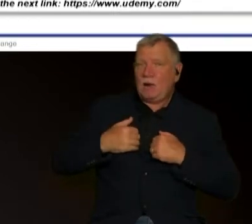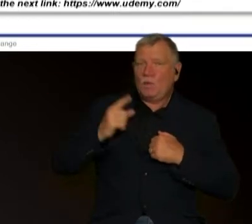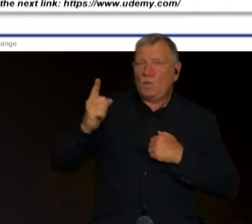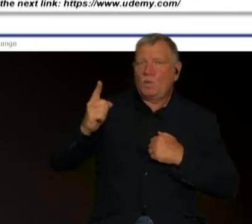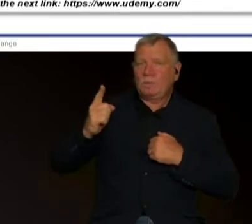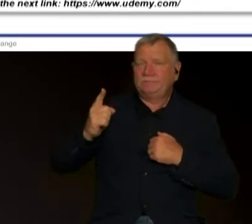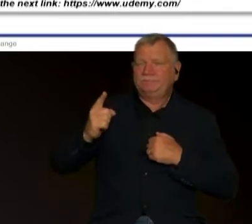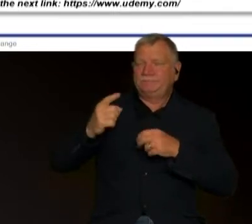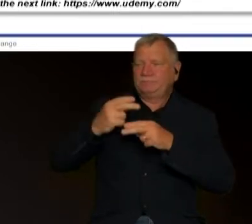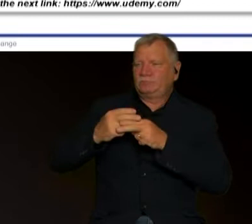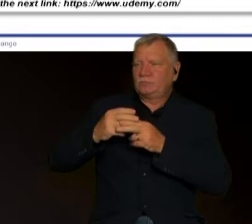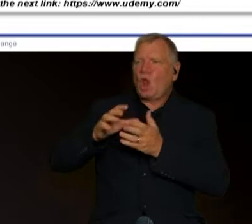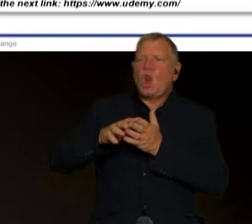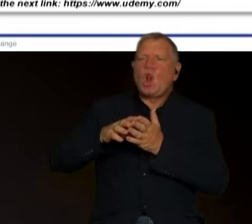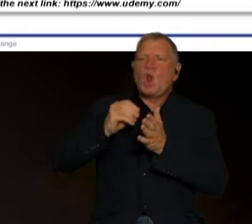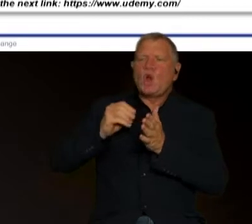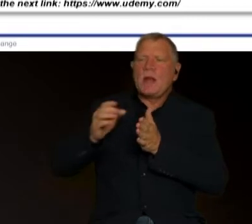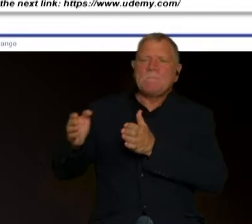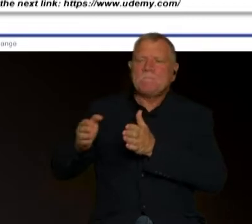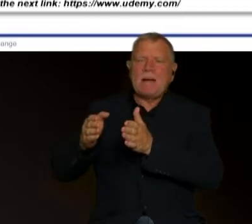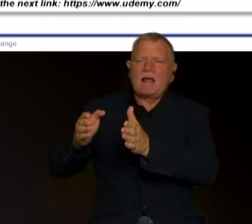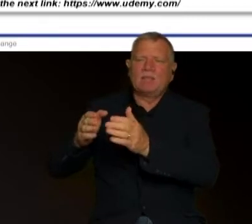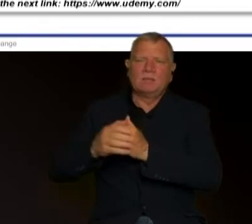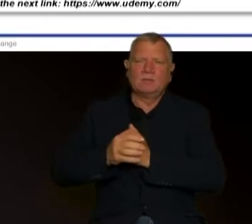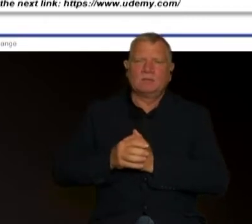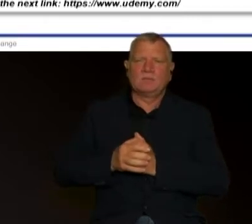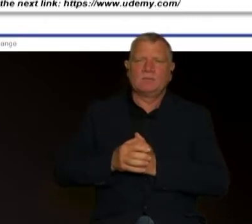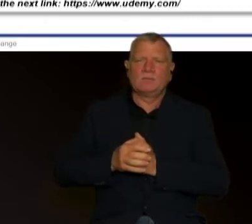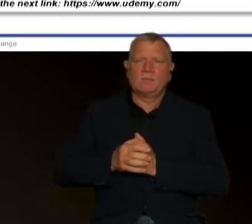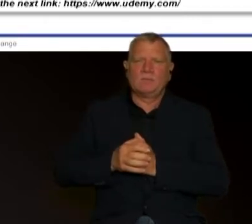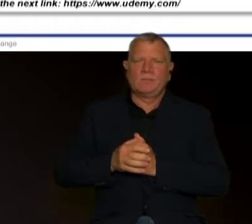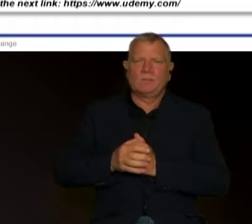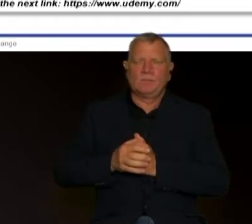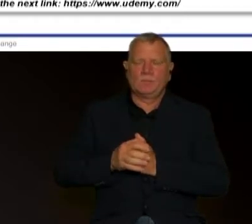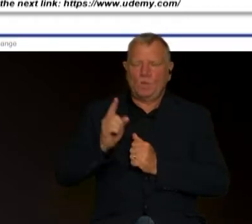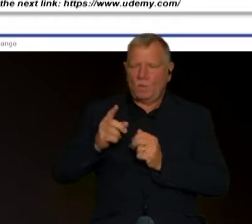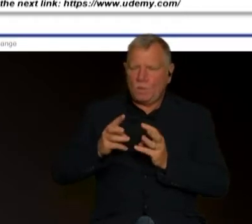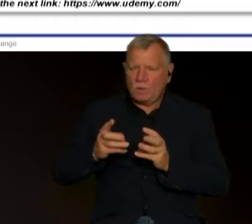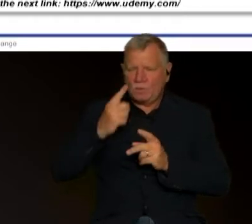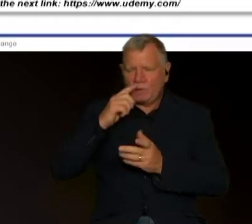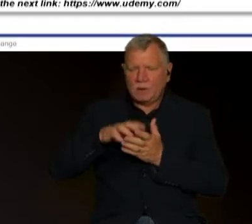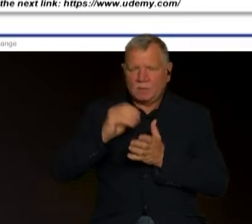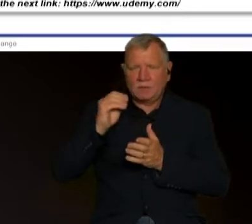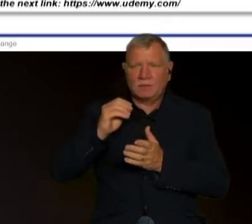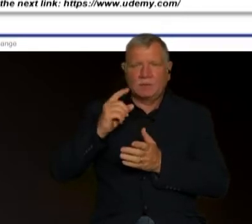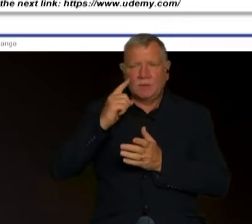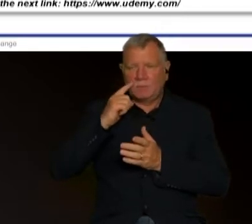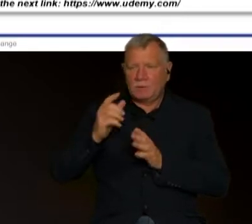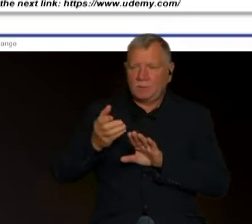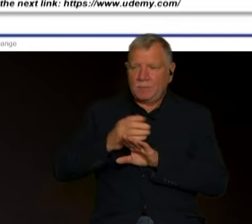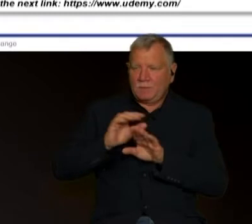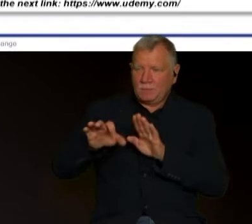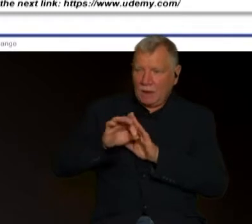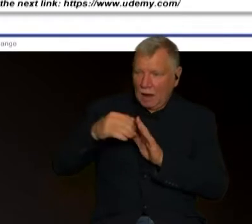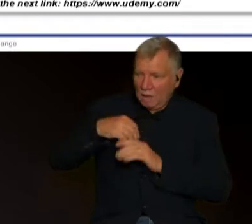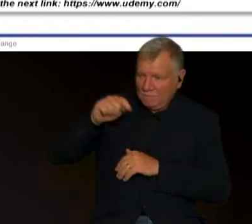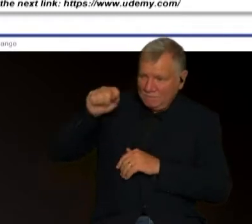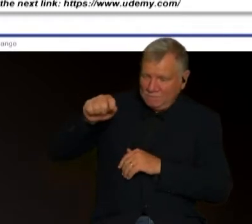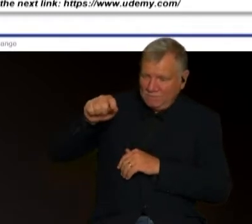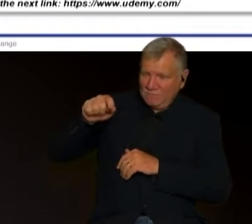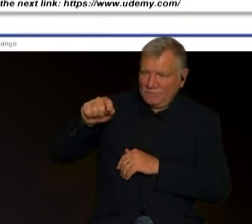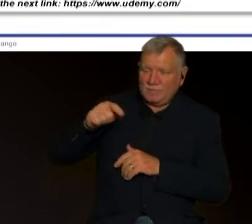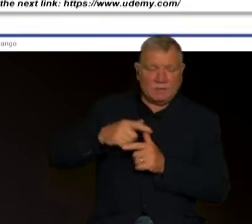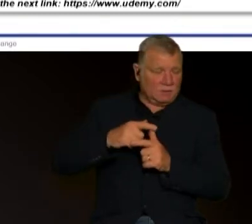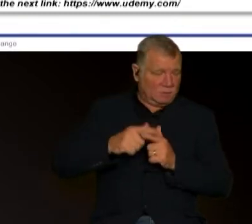the three areas has what we call a learning path. This is a learning area, and each of the courses